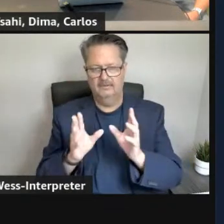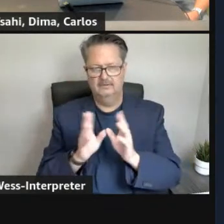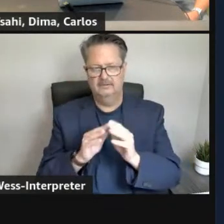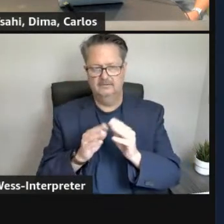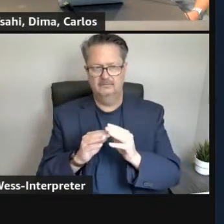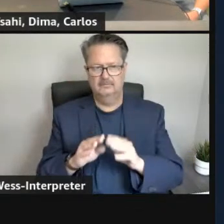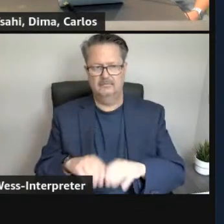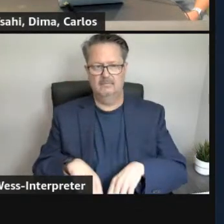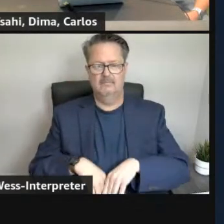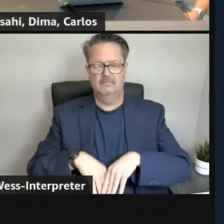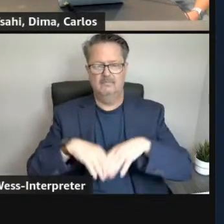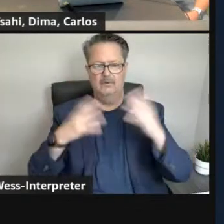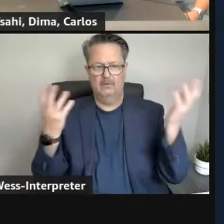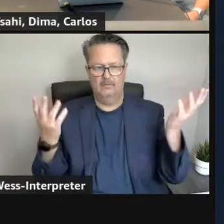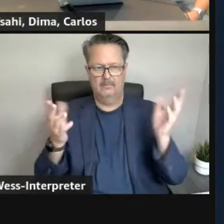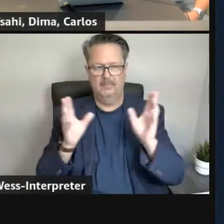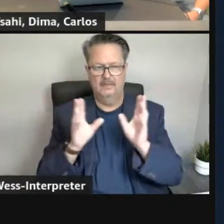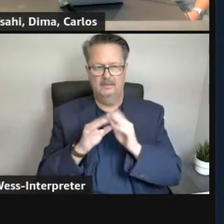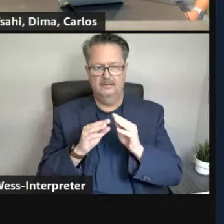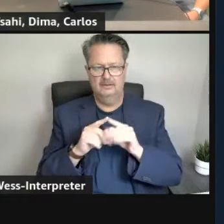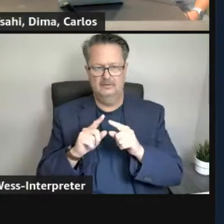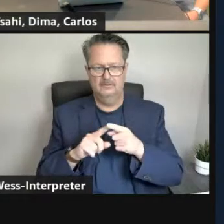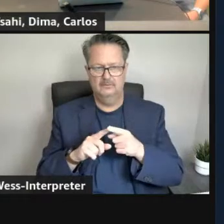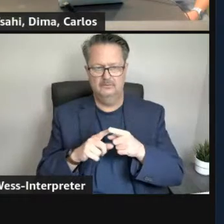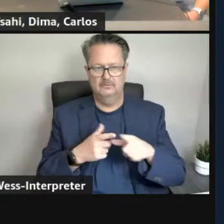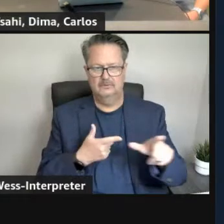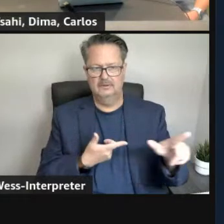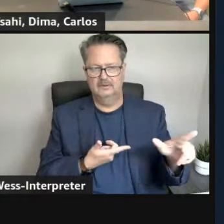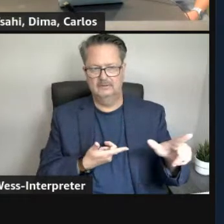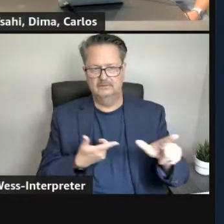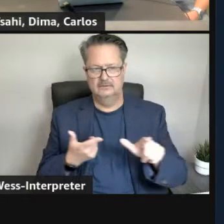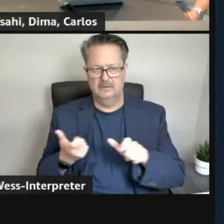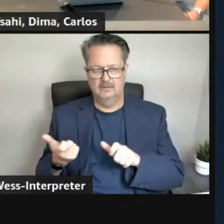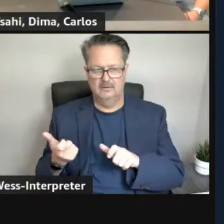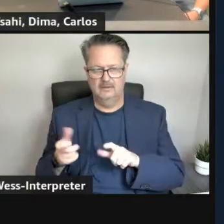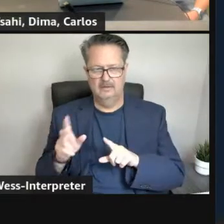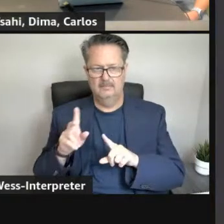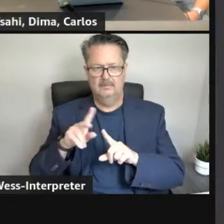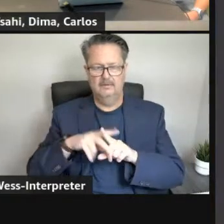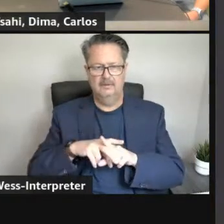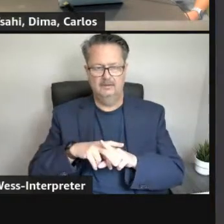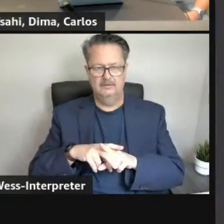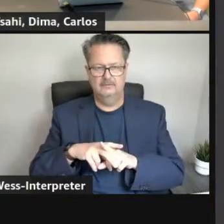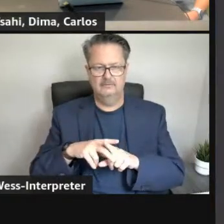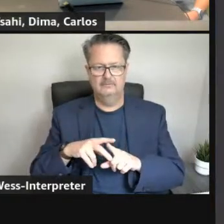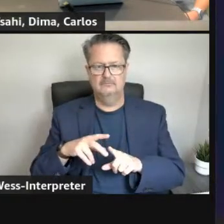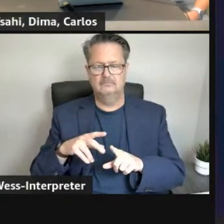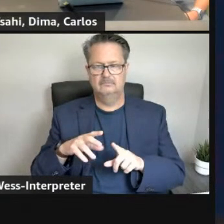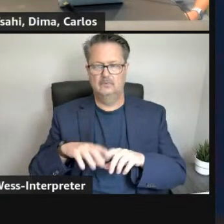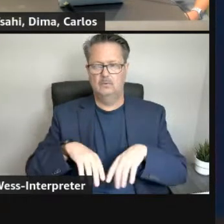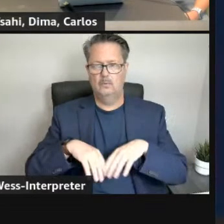the challenge that is called Accelerate Application Deployment Using GitOps. Open challenge.